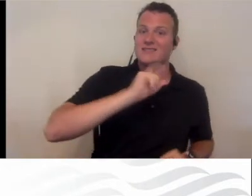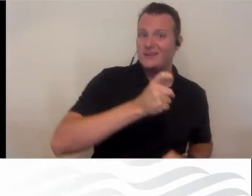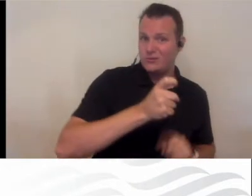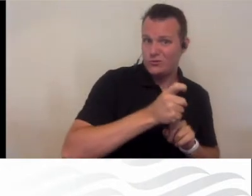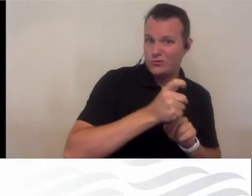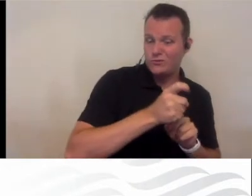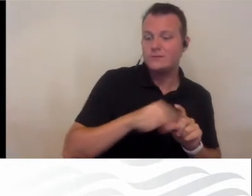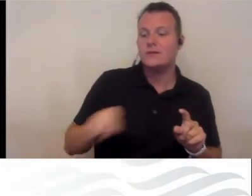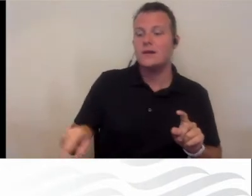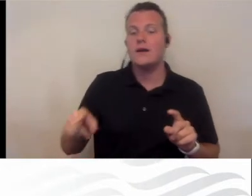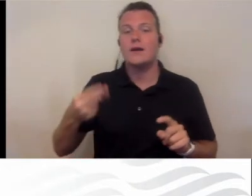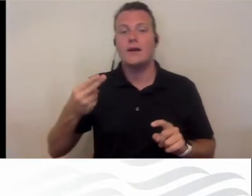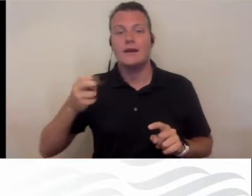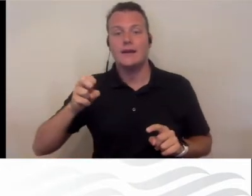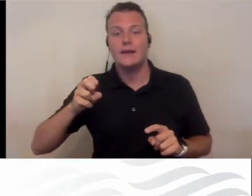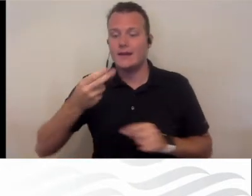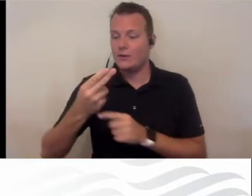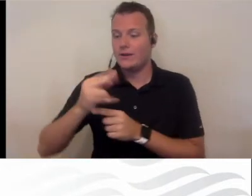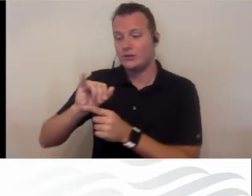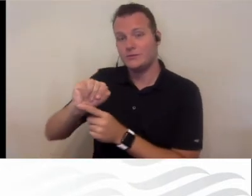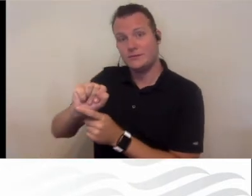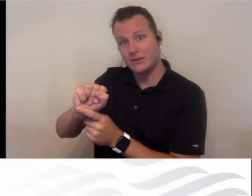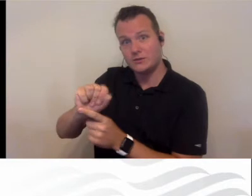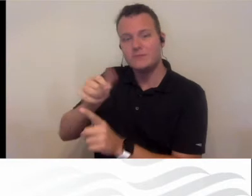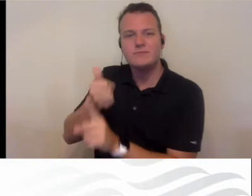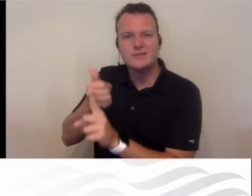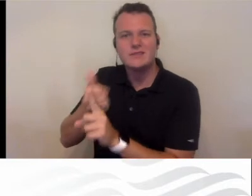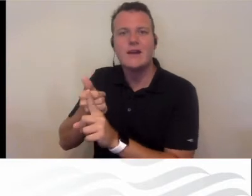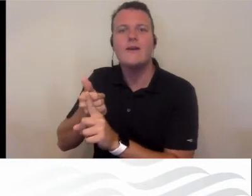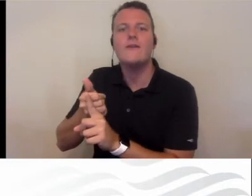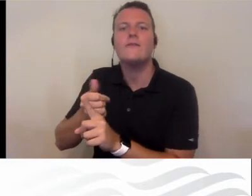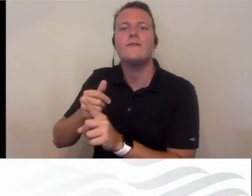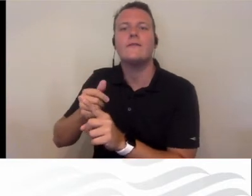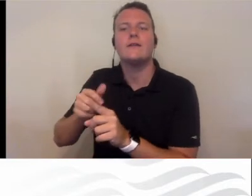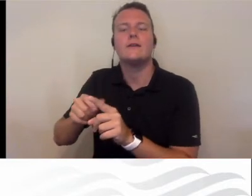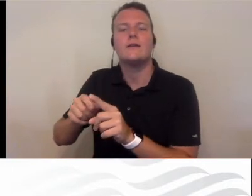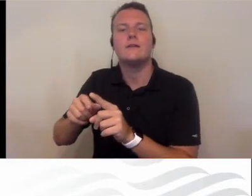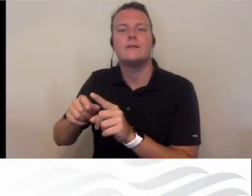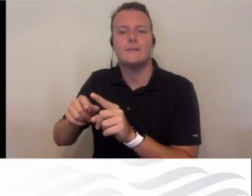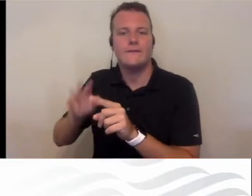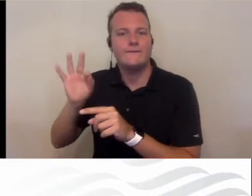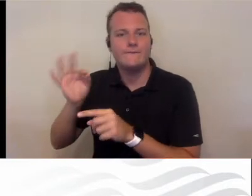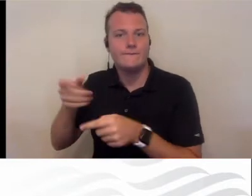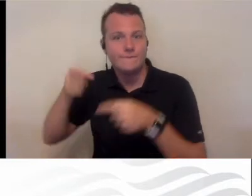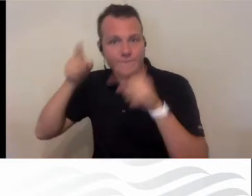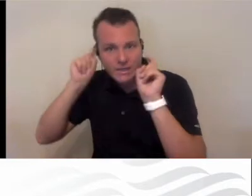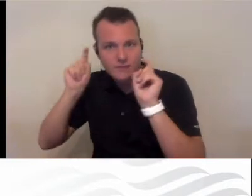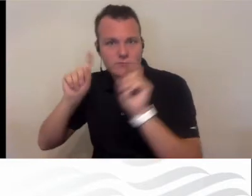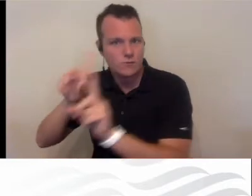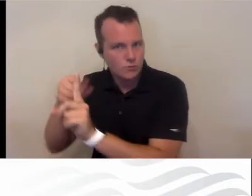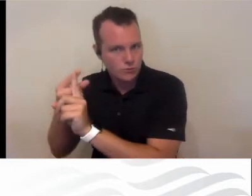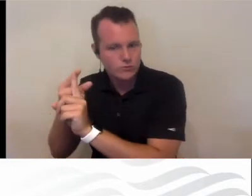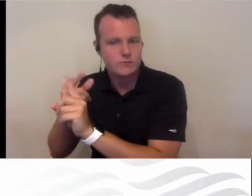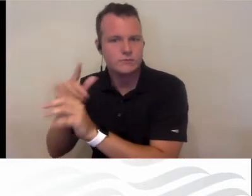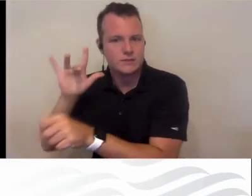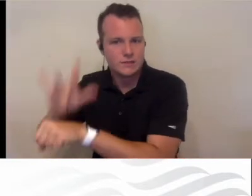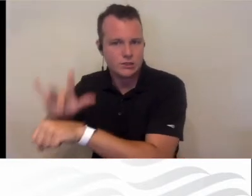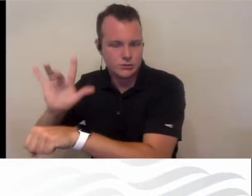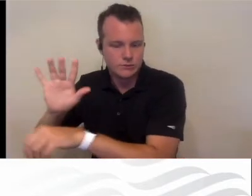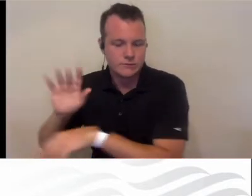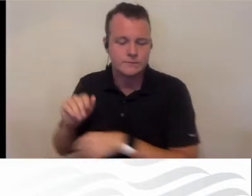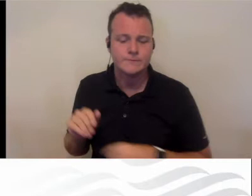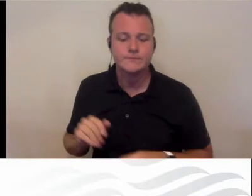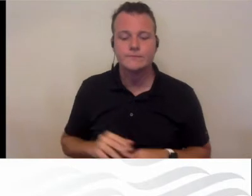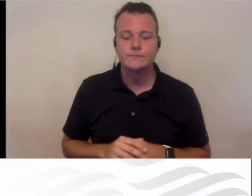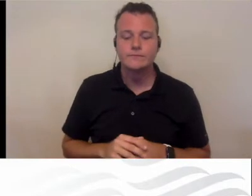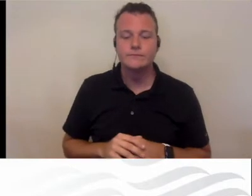just testing for fitting hearing aids. You need to be aware of wherever you wind up to practice, you have to